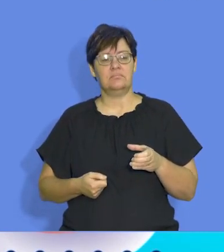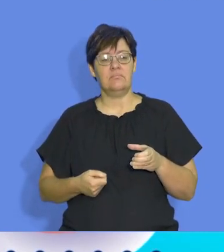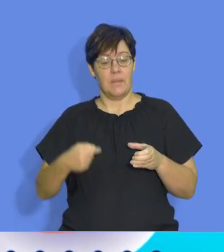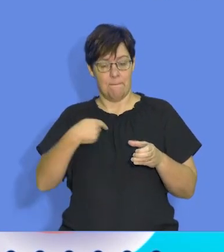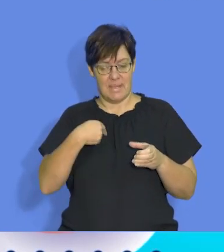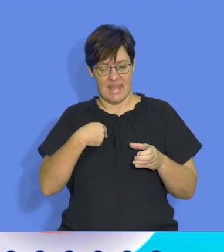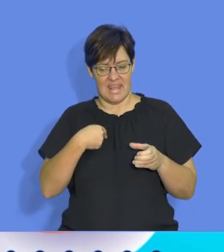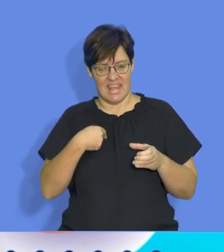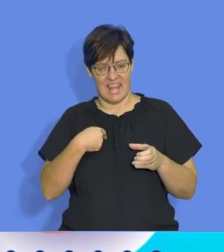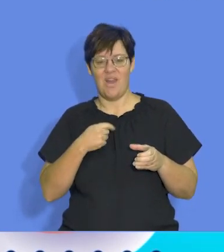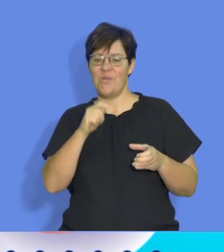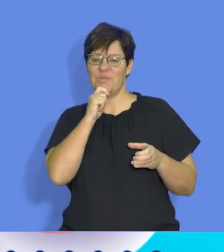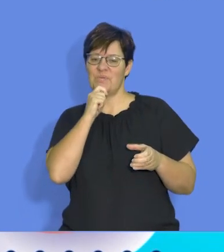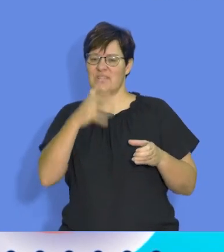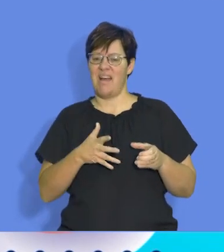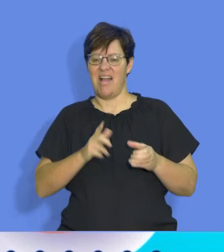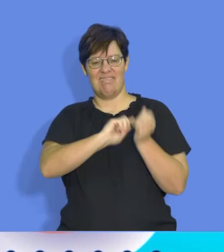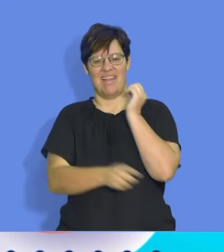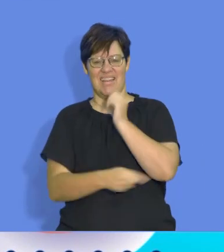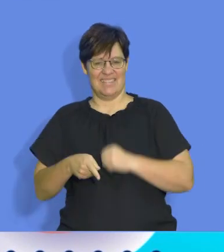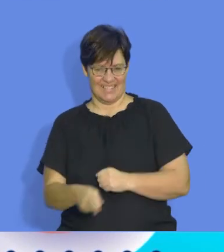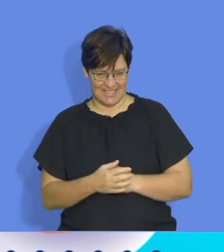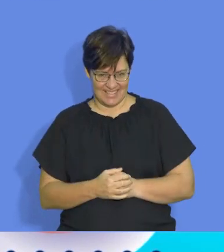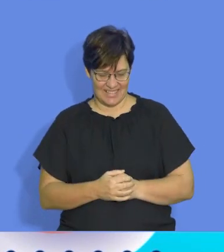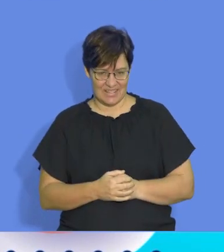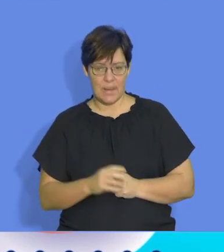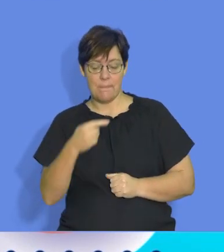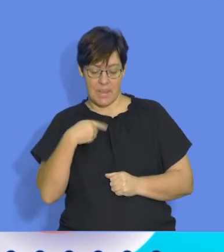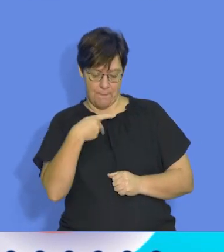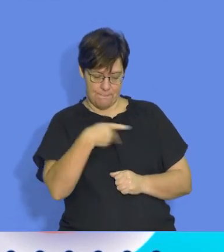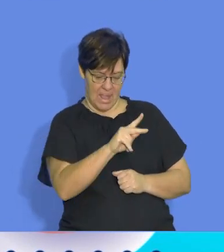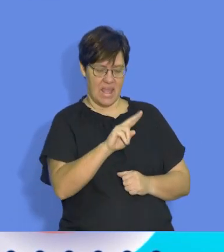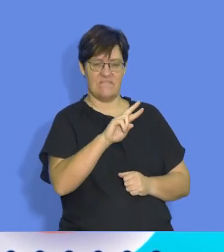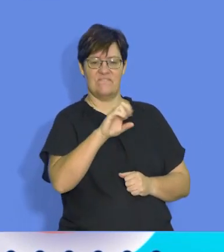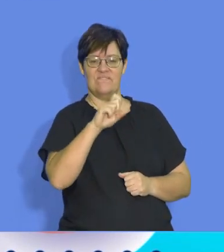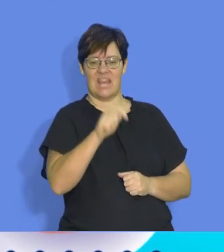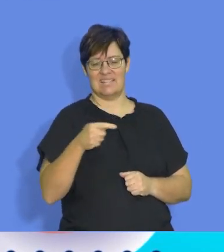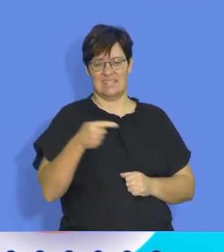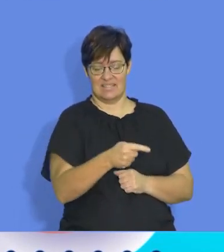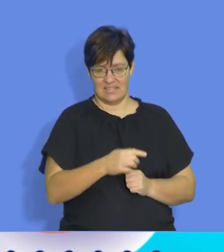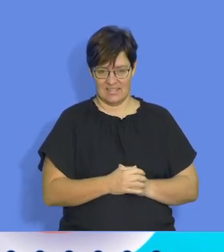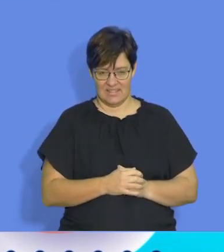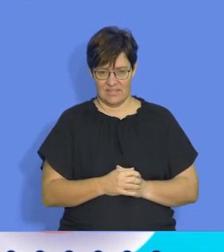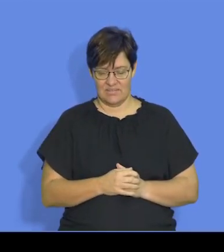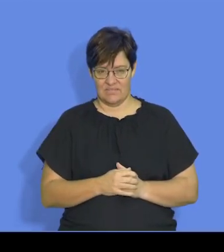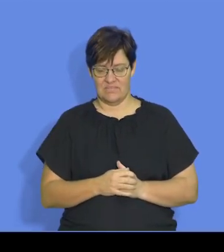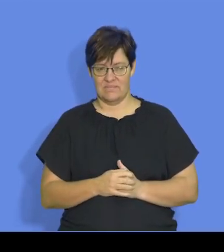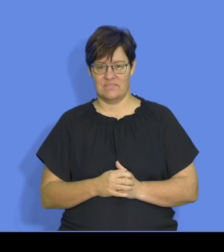end user, you are going to be paying the VAT on that item. So